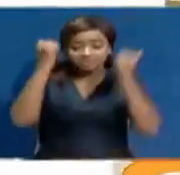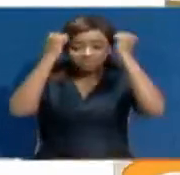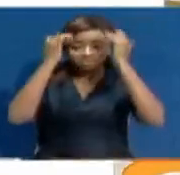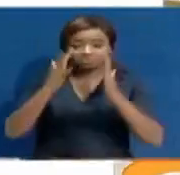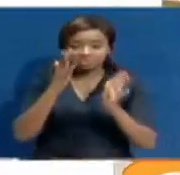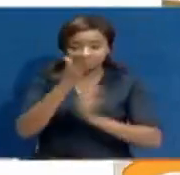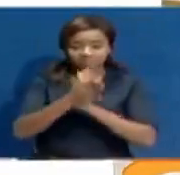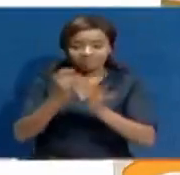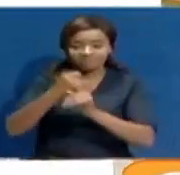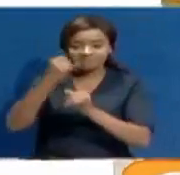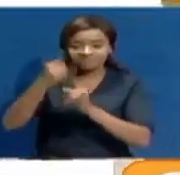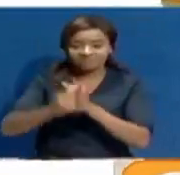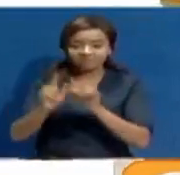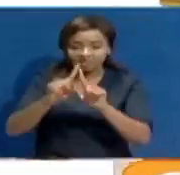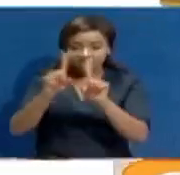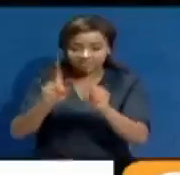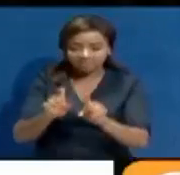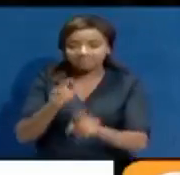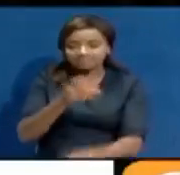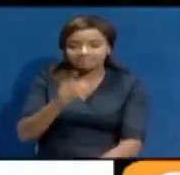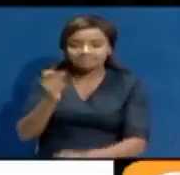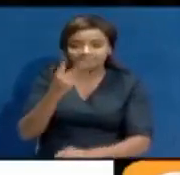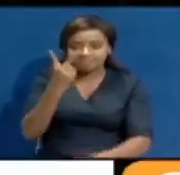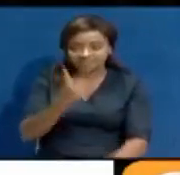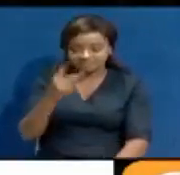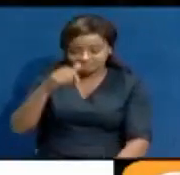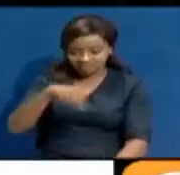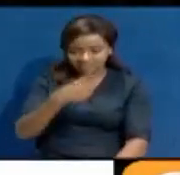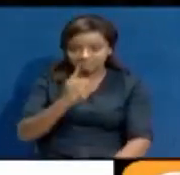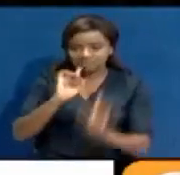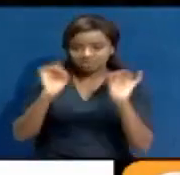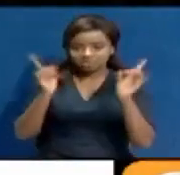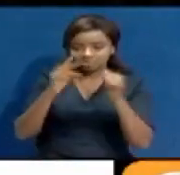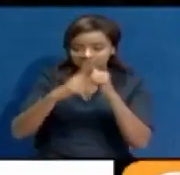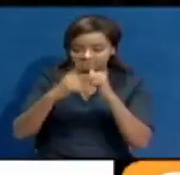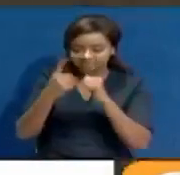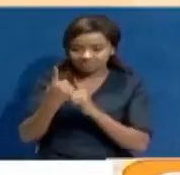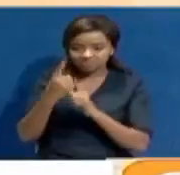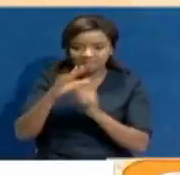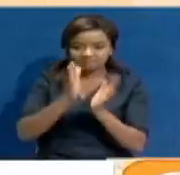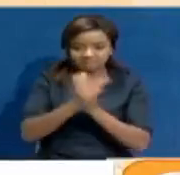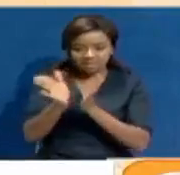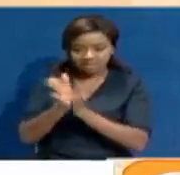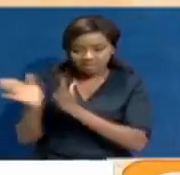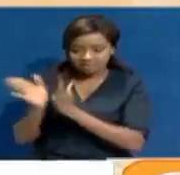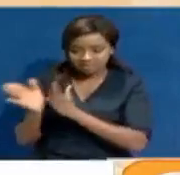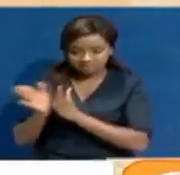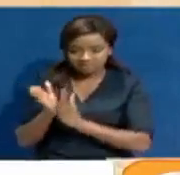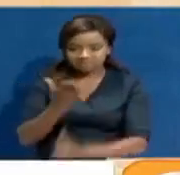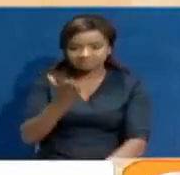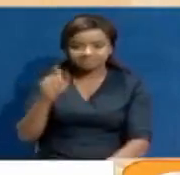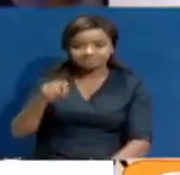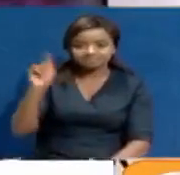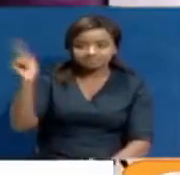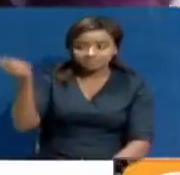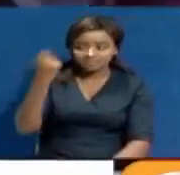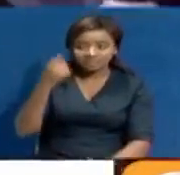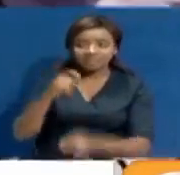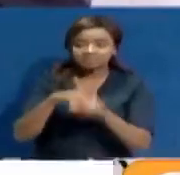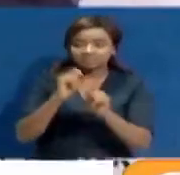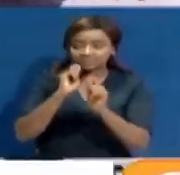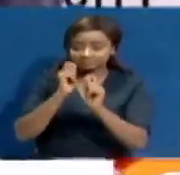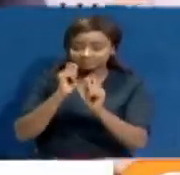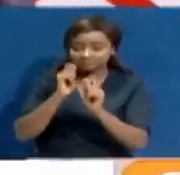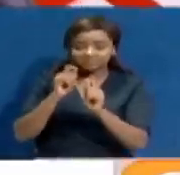for final year qualifying examinations this February across 71 KMTC training centers in Kenya. Speaking during